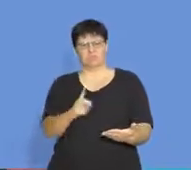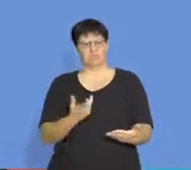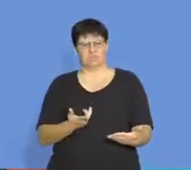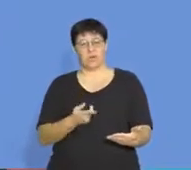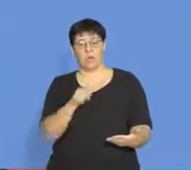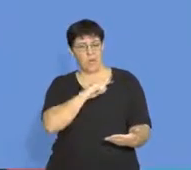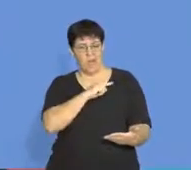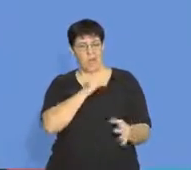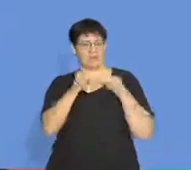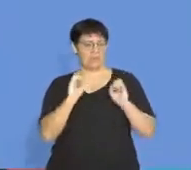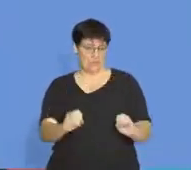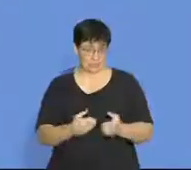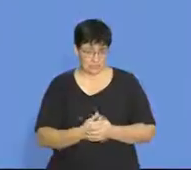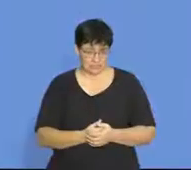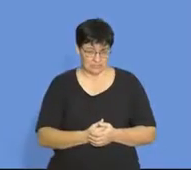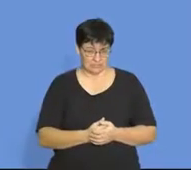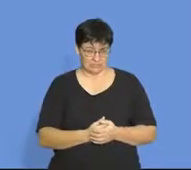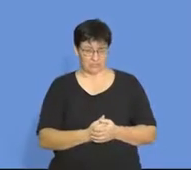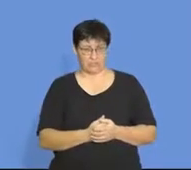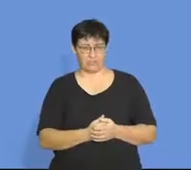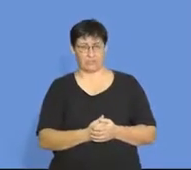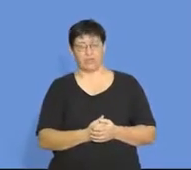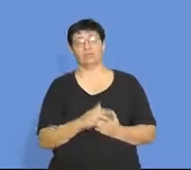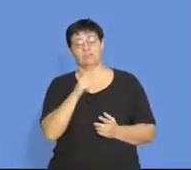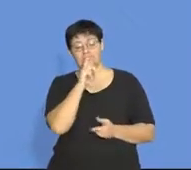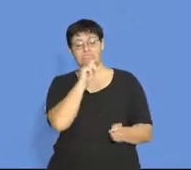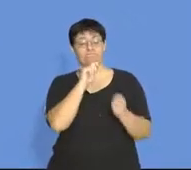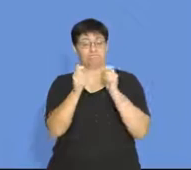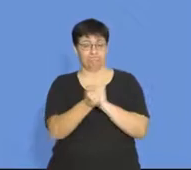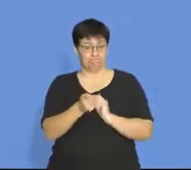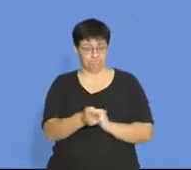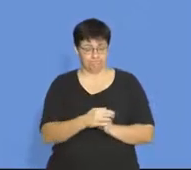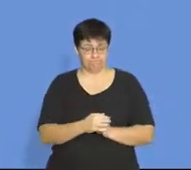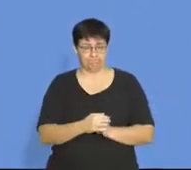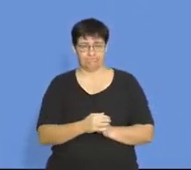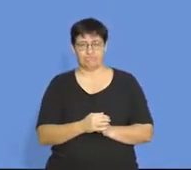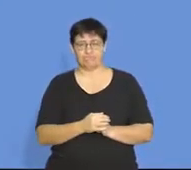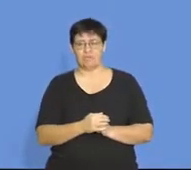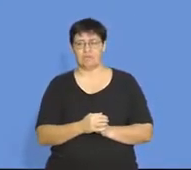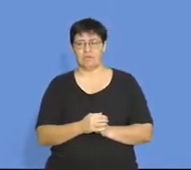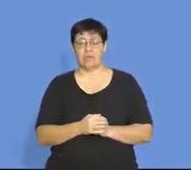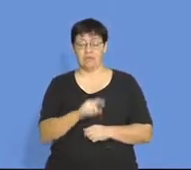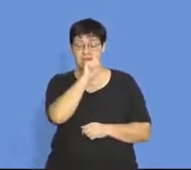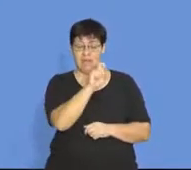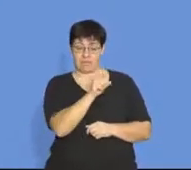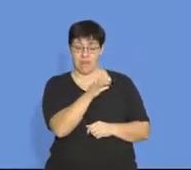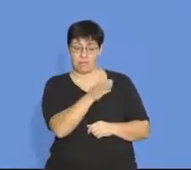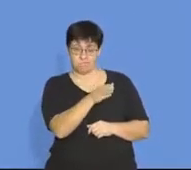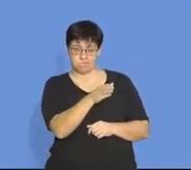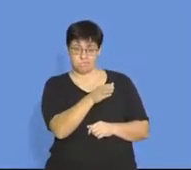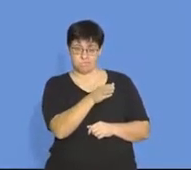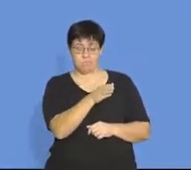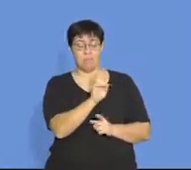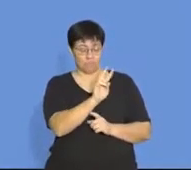of what you did. So now when you substitute that, it means wherever I see x,